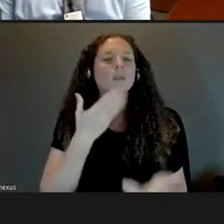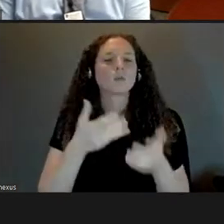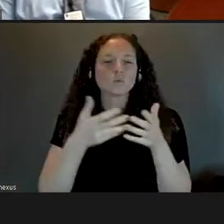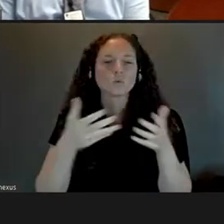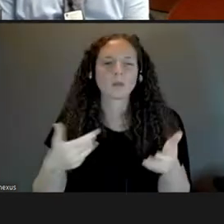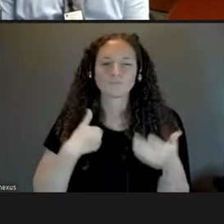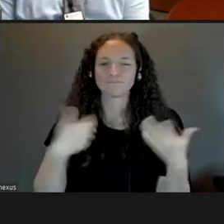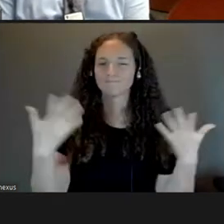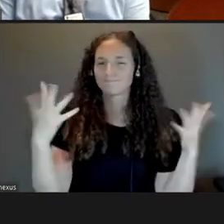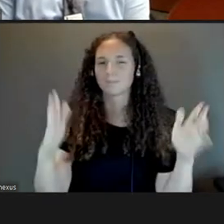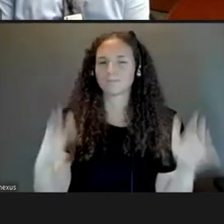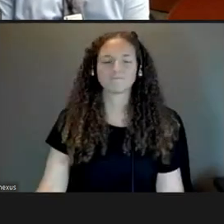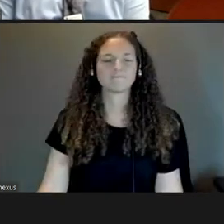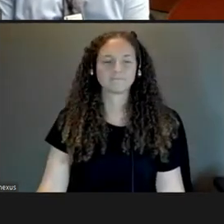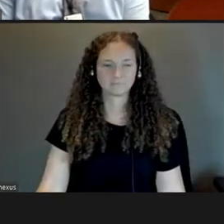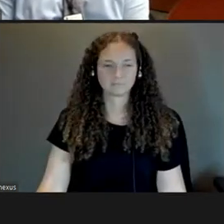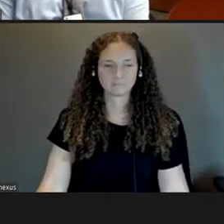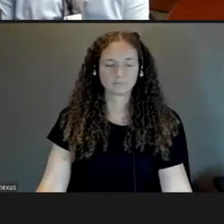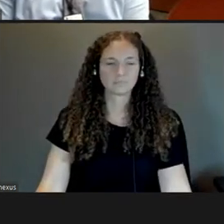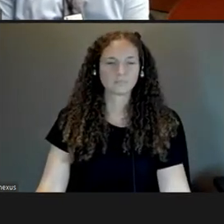done.